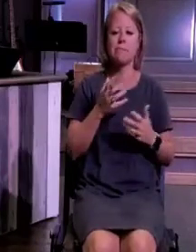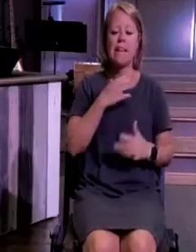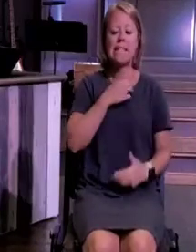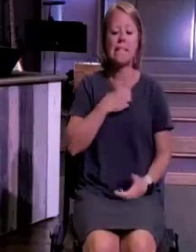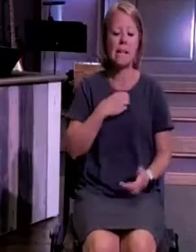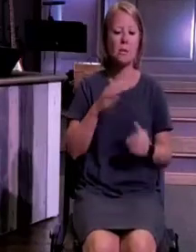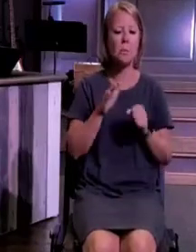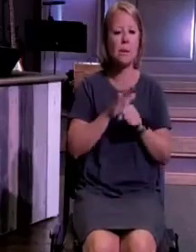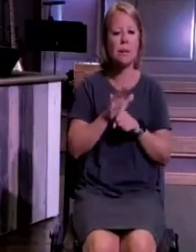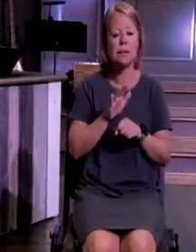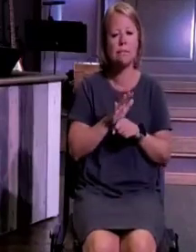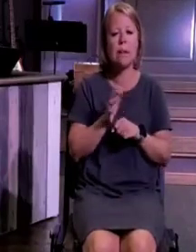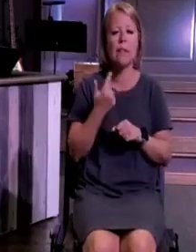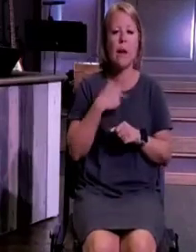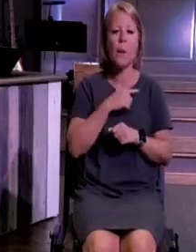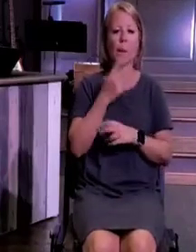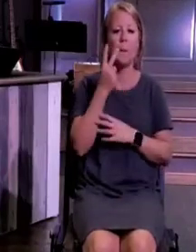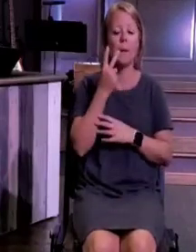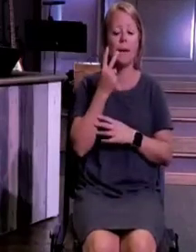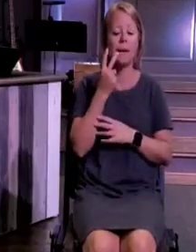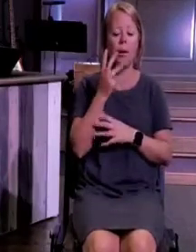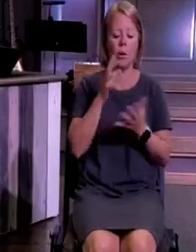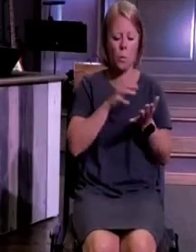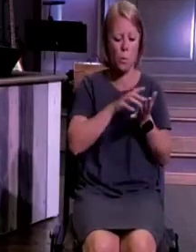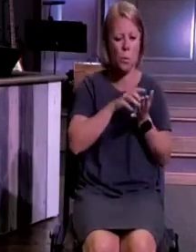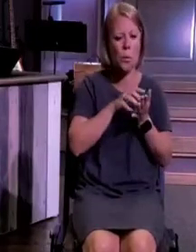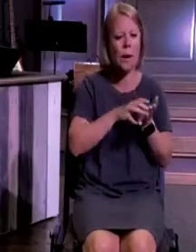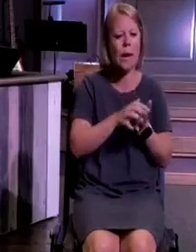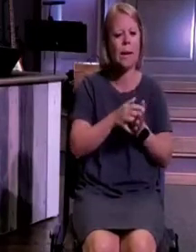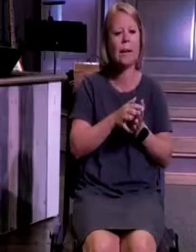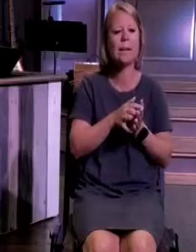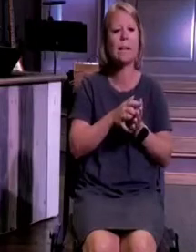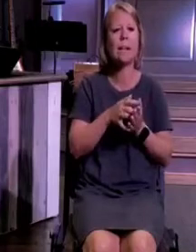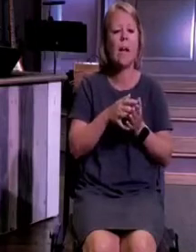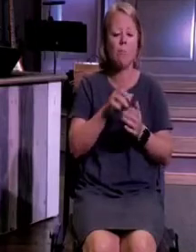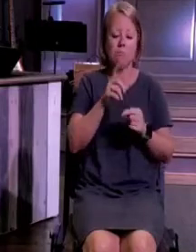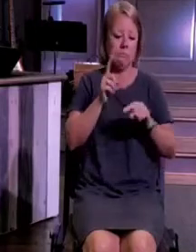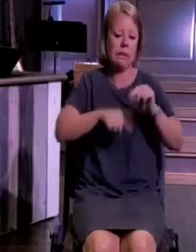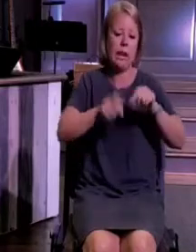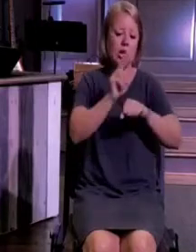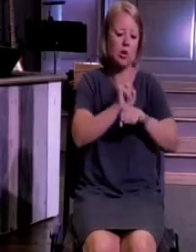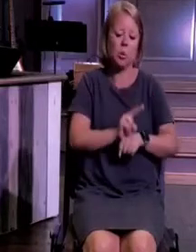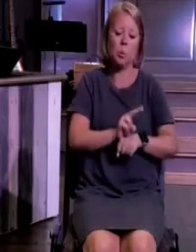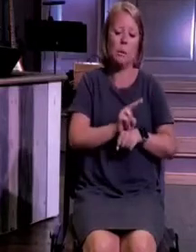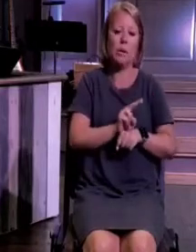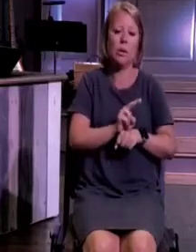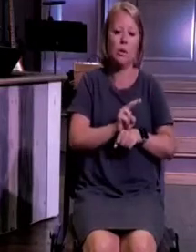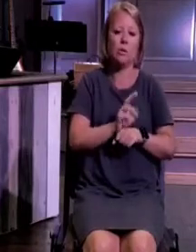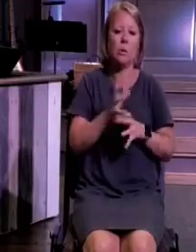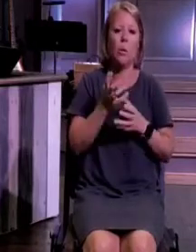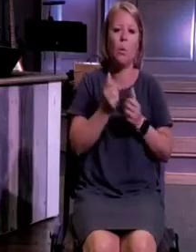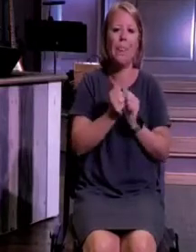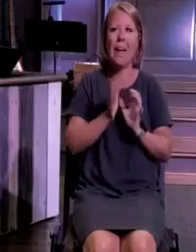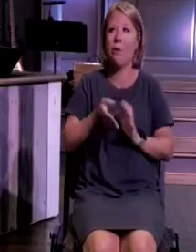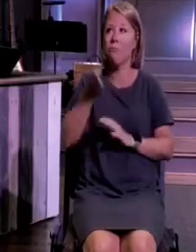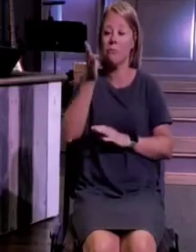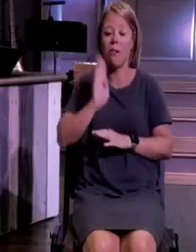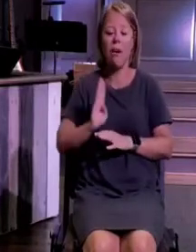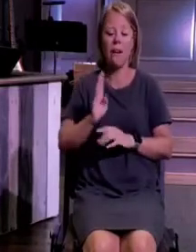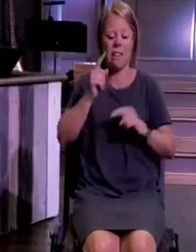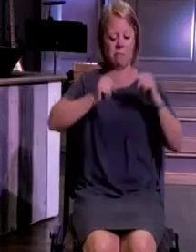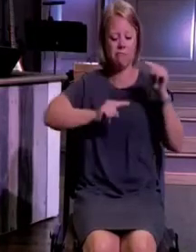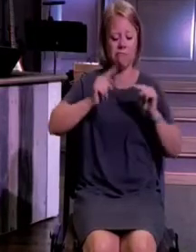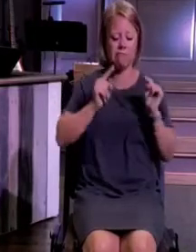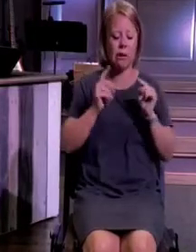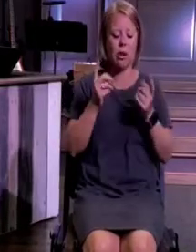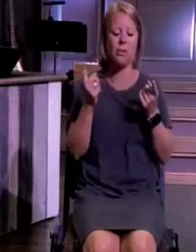efforts that we are completely weak and that we are useless without Him, that the complexity of life